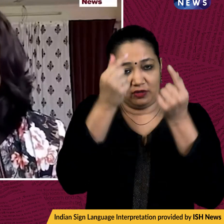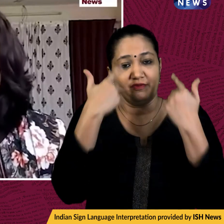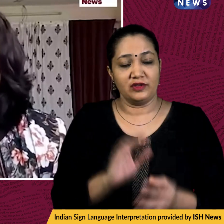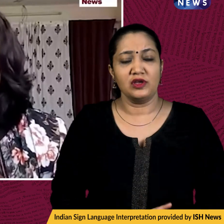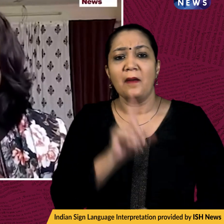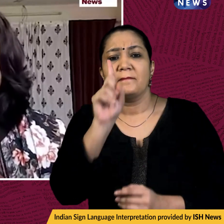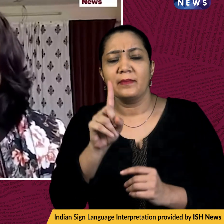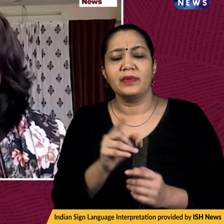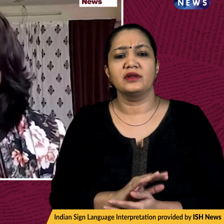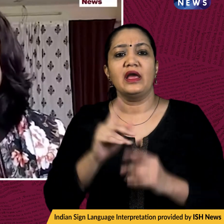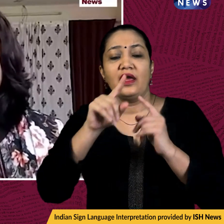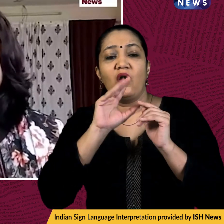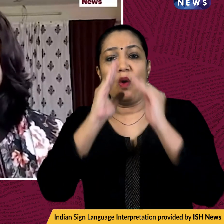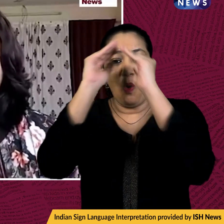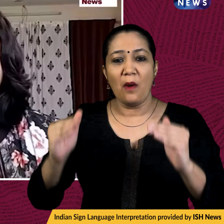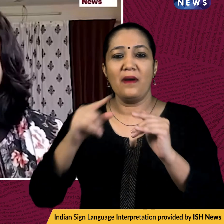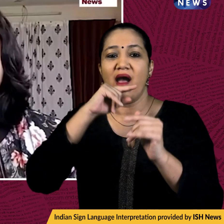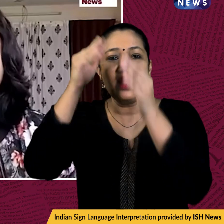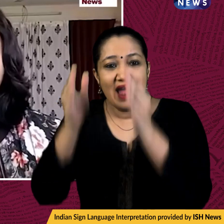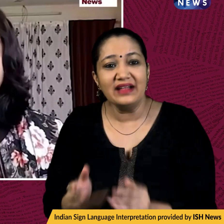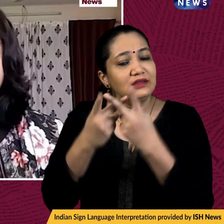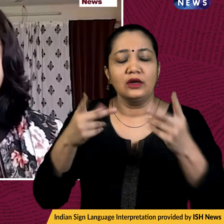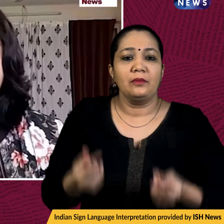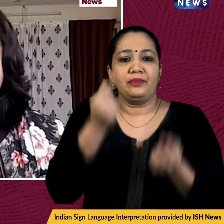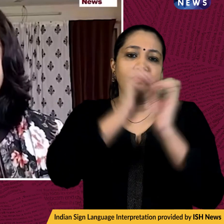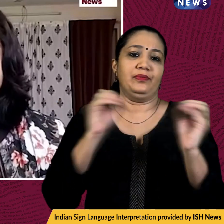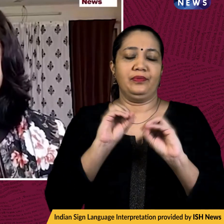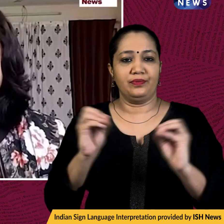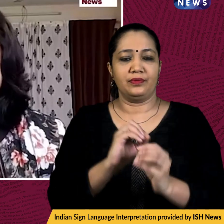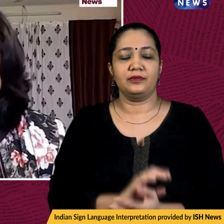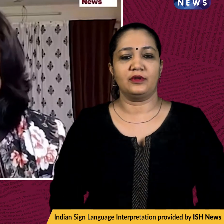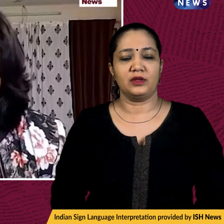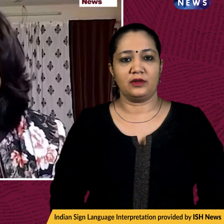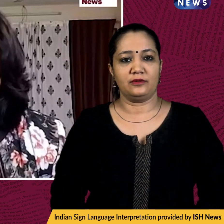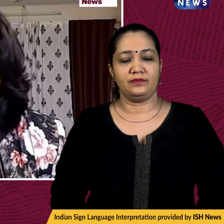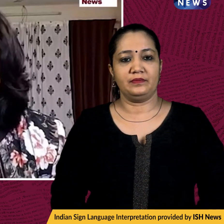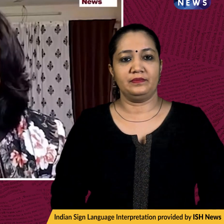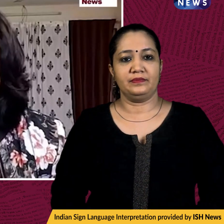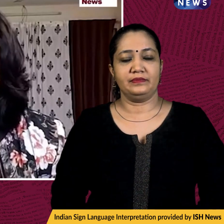170 rupees. However, there has been no increase in the rates of domestic LPG cylinder.